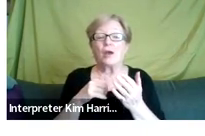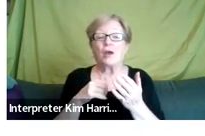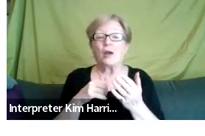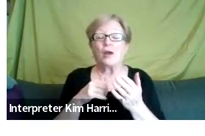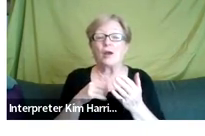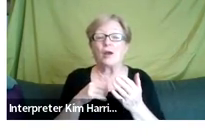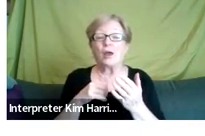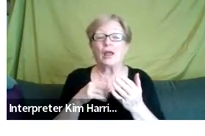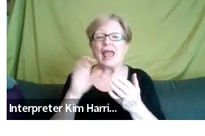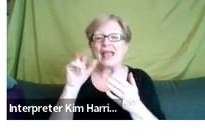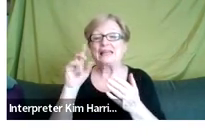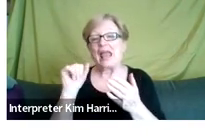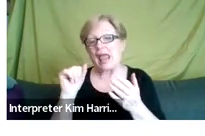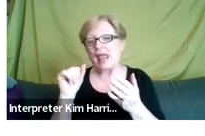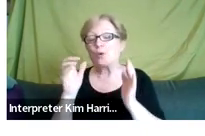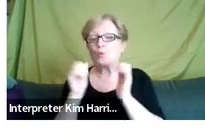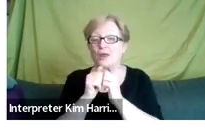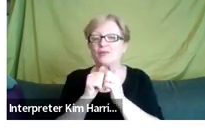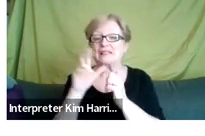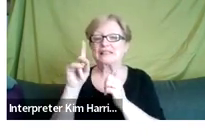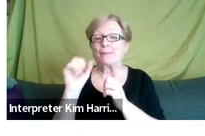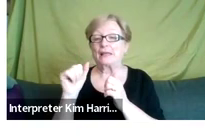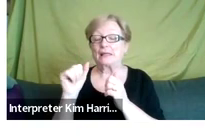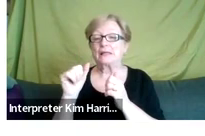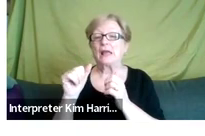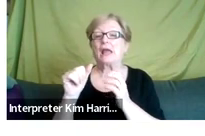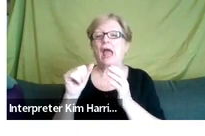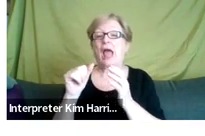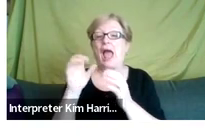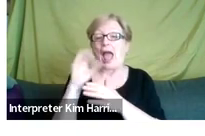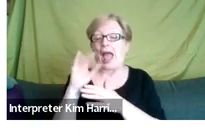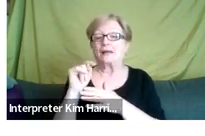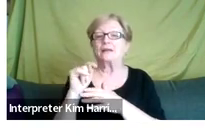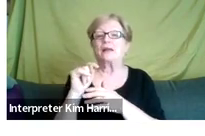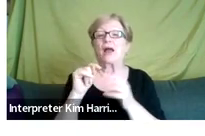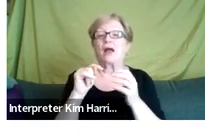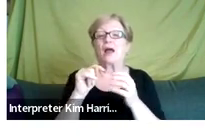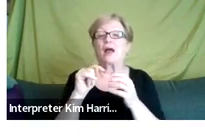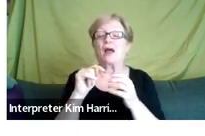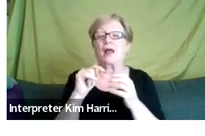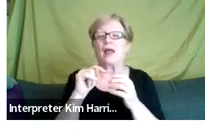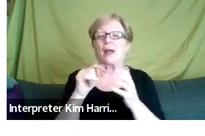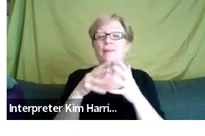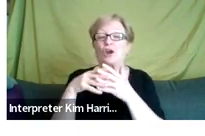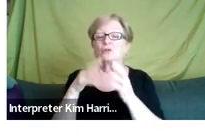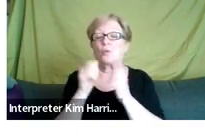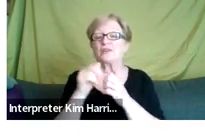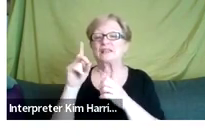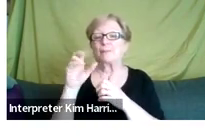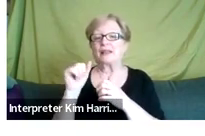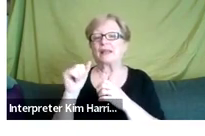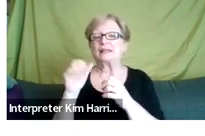the ADA, the Americans with Disabilities Act, and making sure, employers follows those